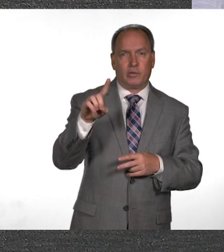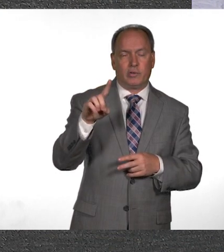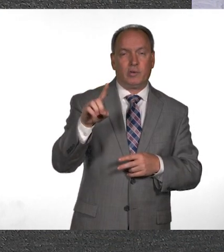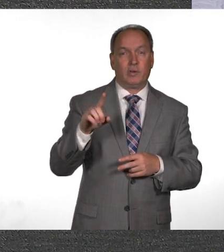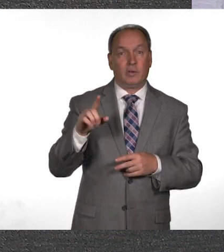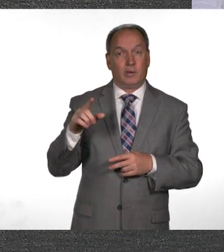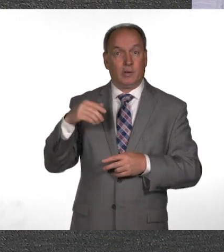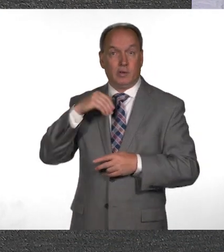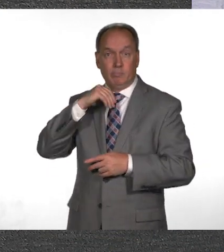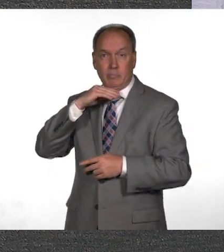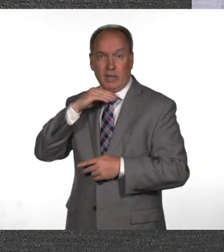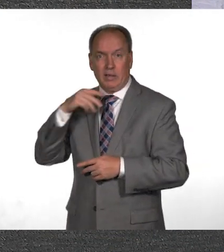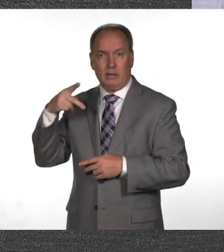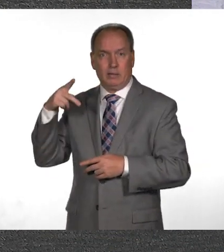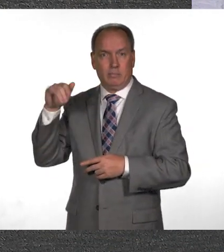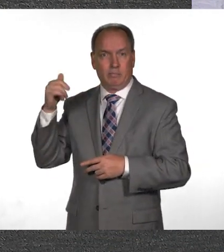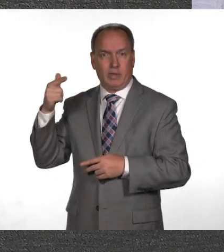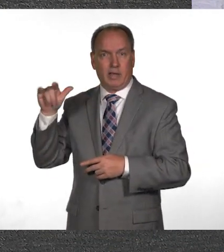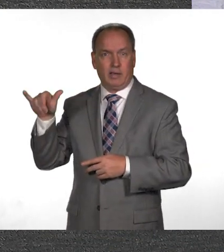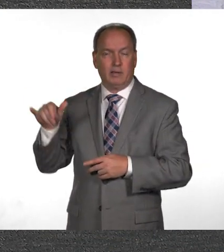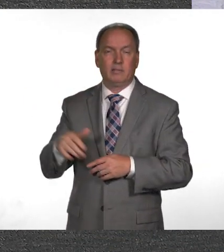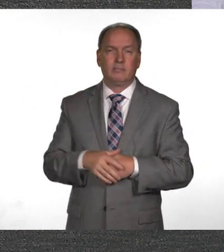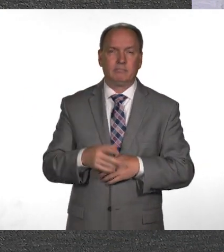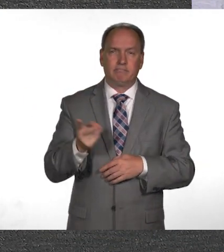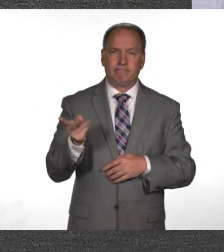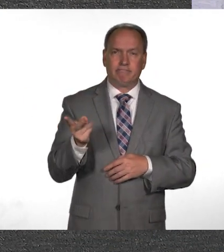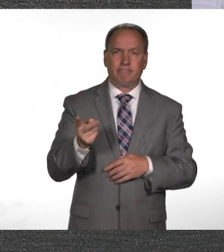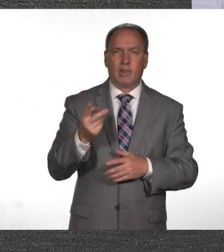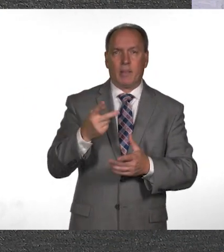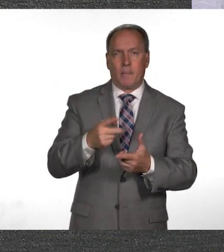friends are best friends.